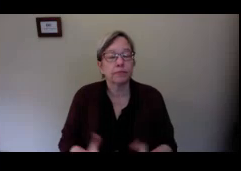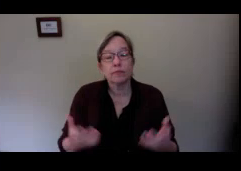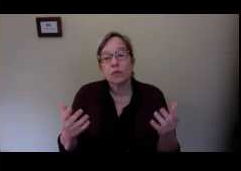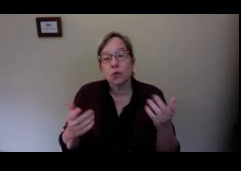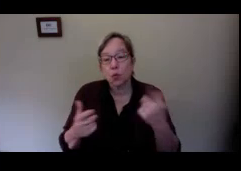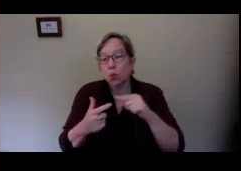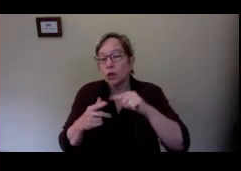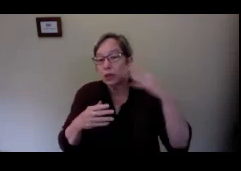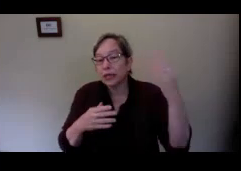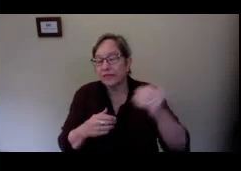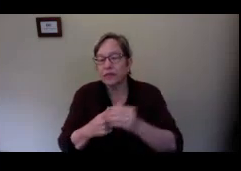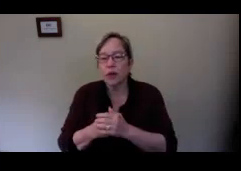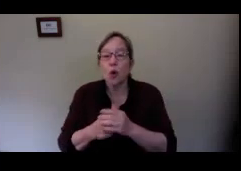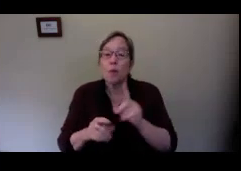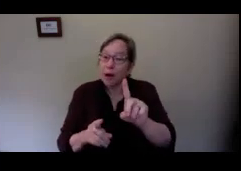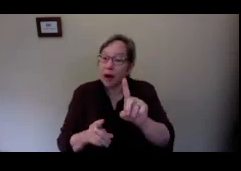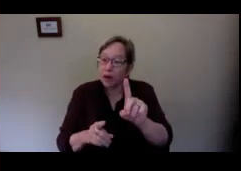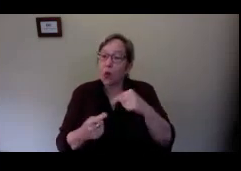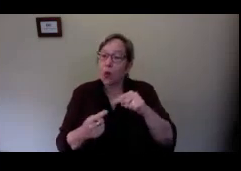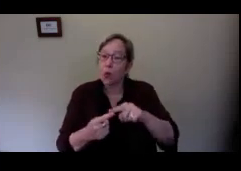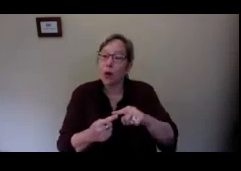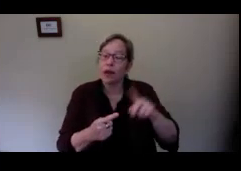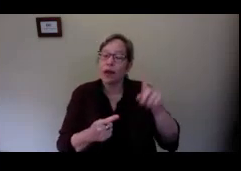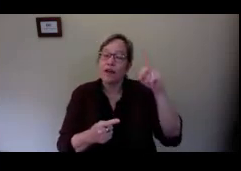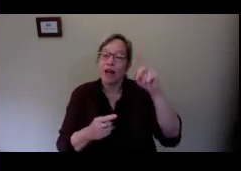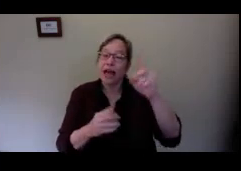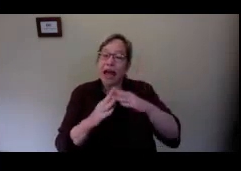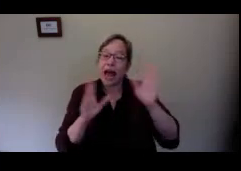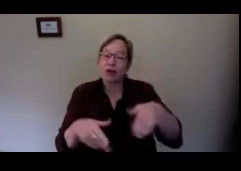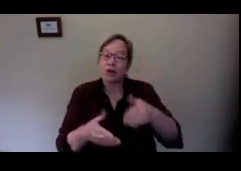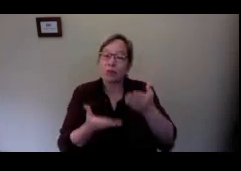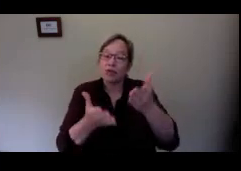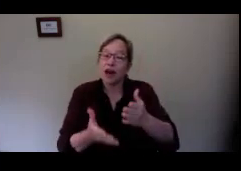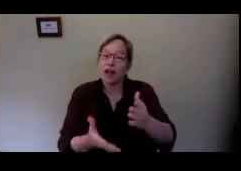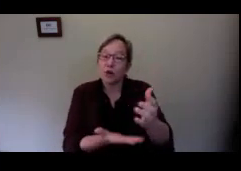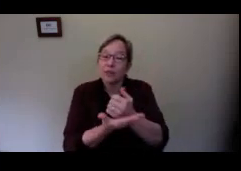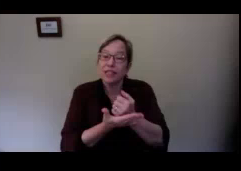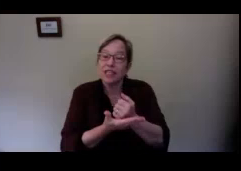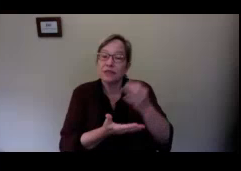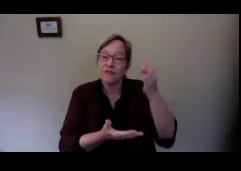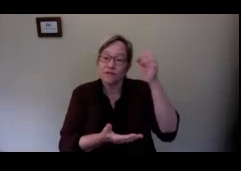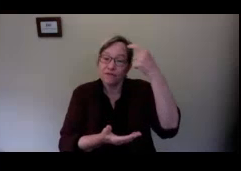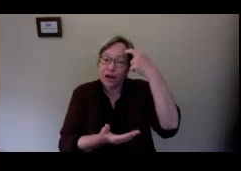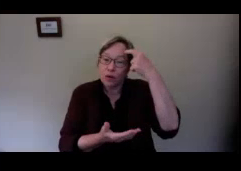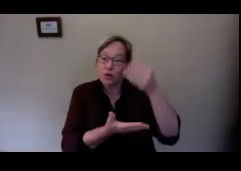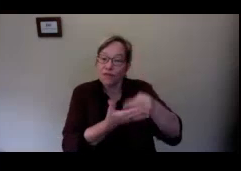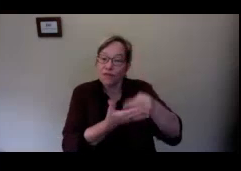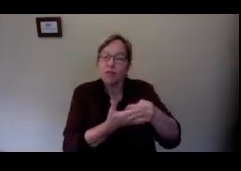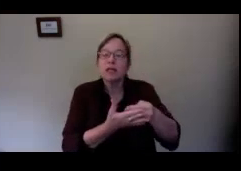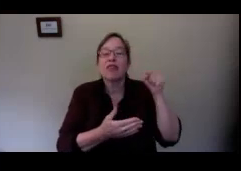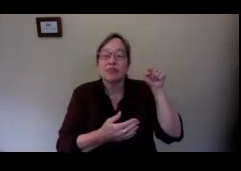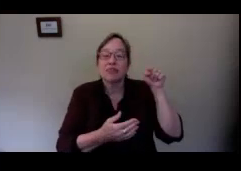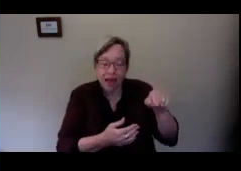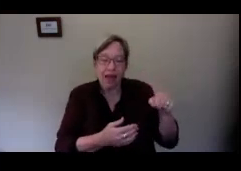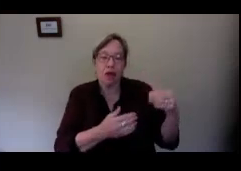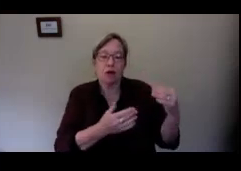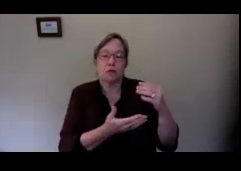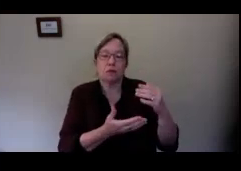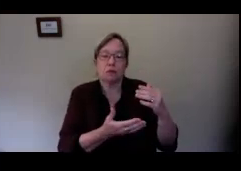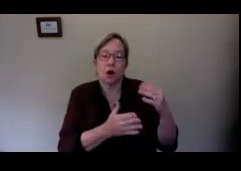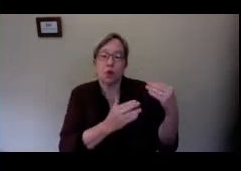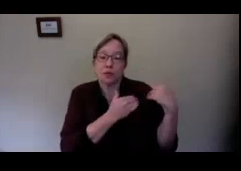provider receives federal funds, they are required to pay for the modification, not the tenant. But otherwise, the tenant